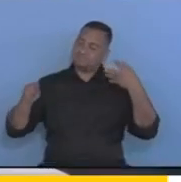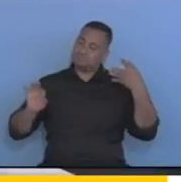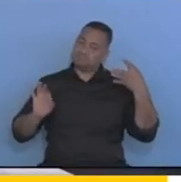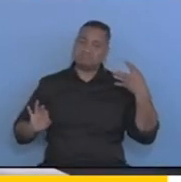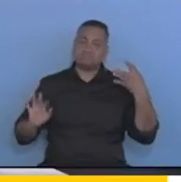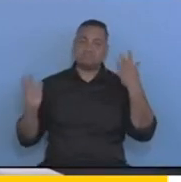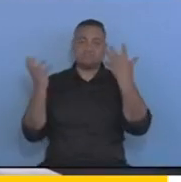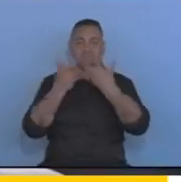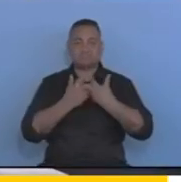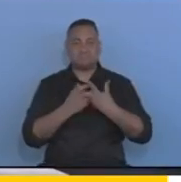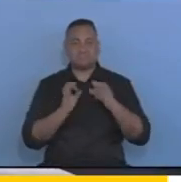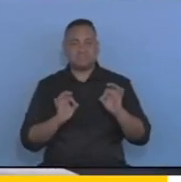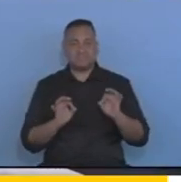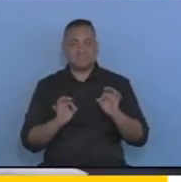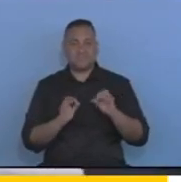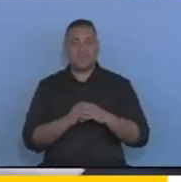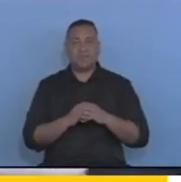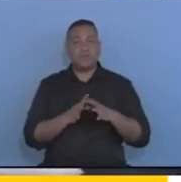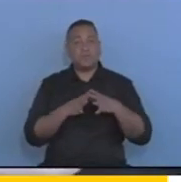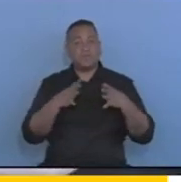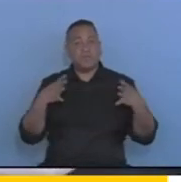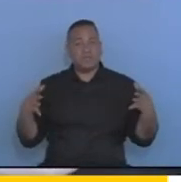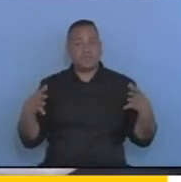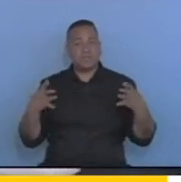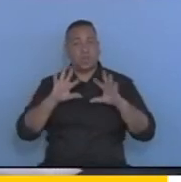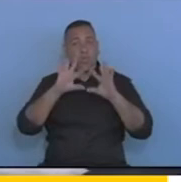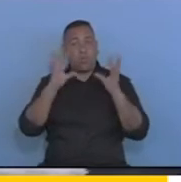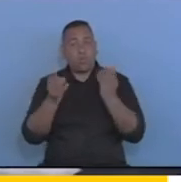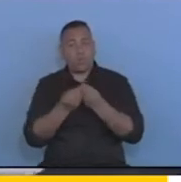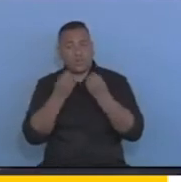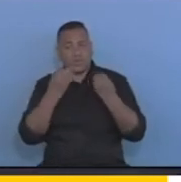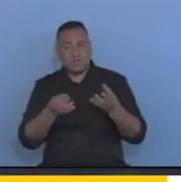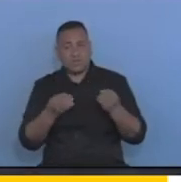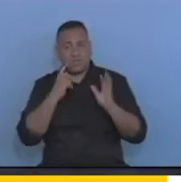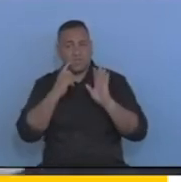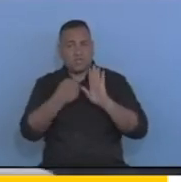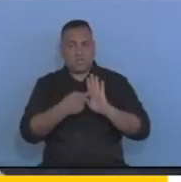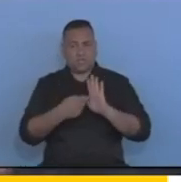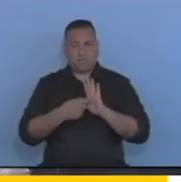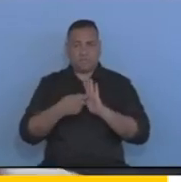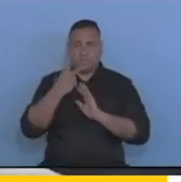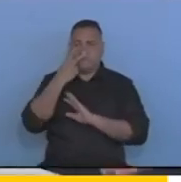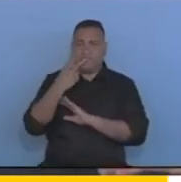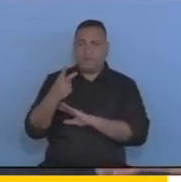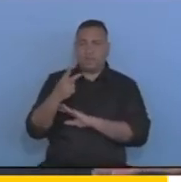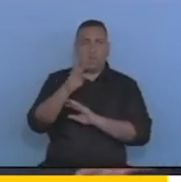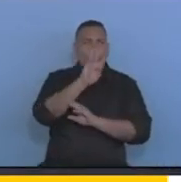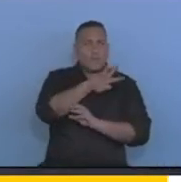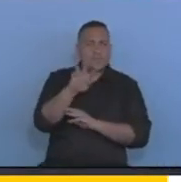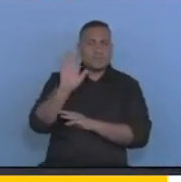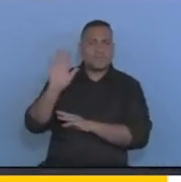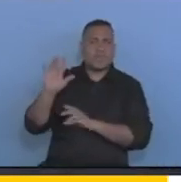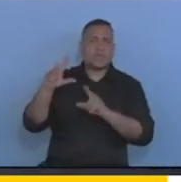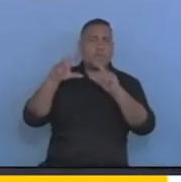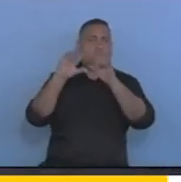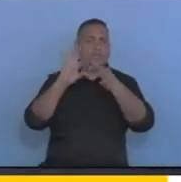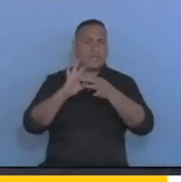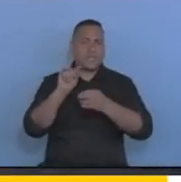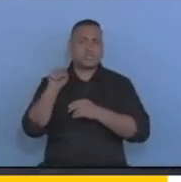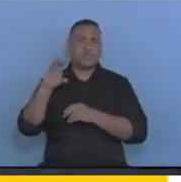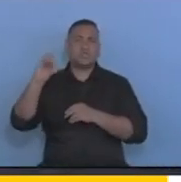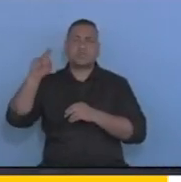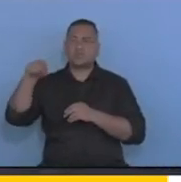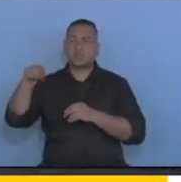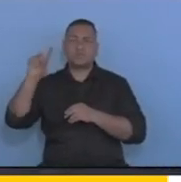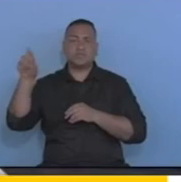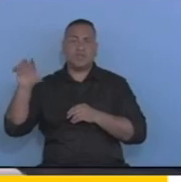so much. And of course, all the information that you would require, you can simply visit the website at northlink.co.za. All the details will be on